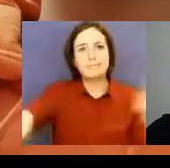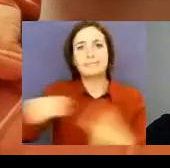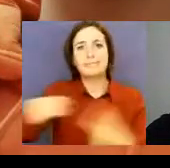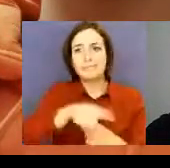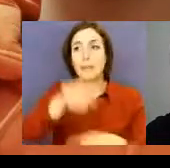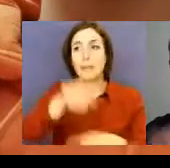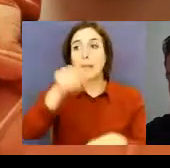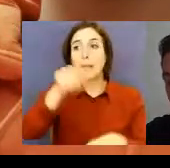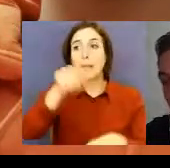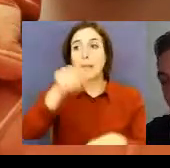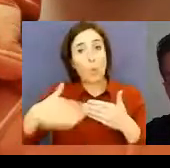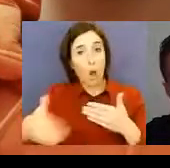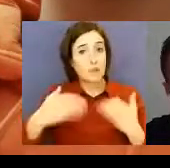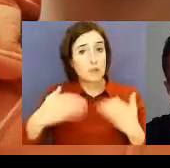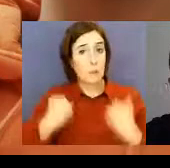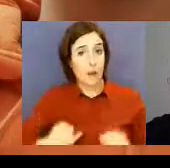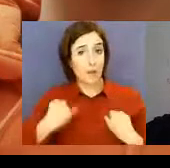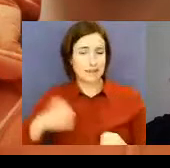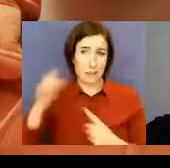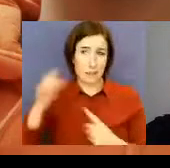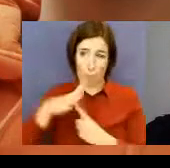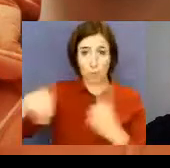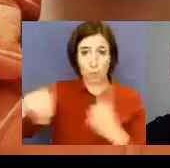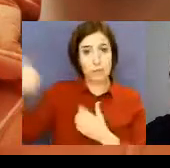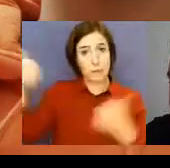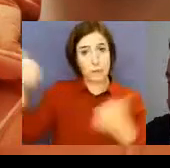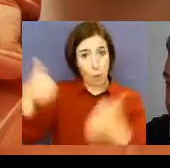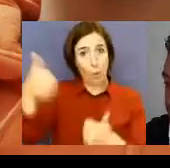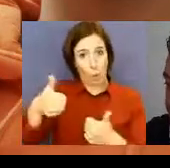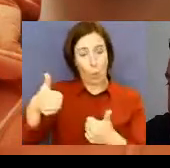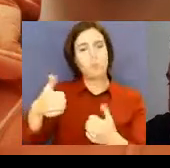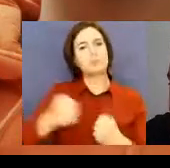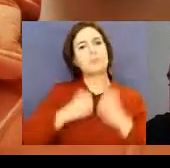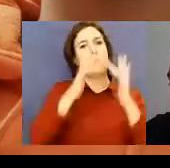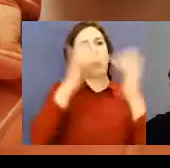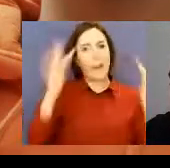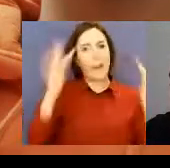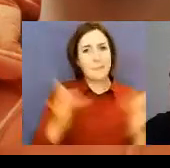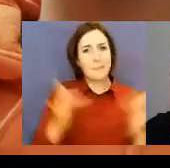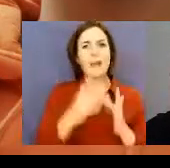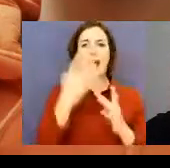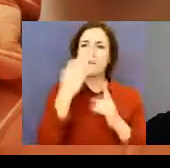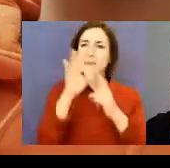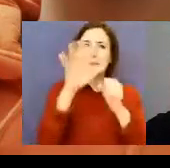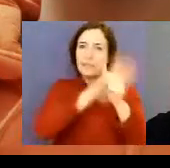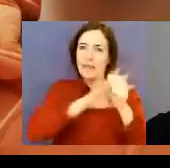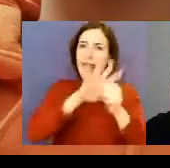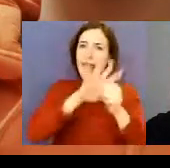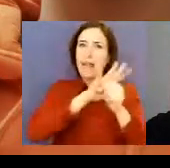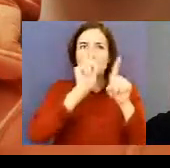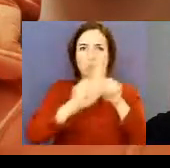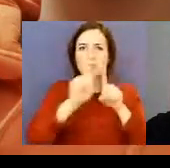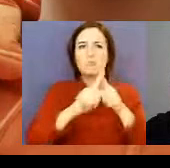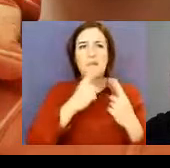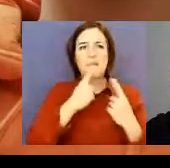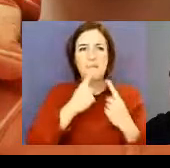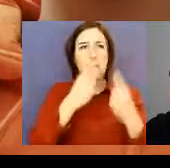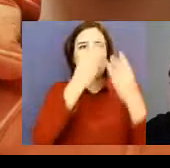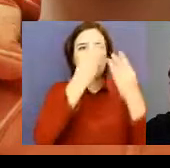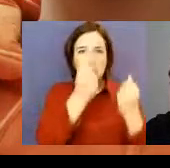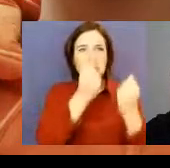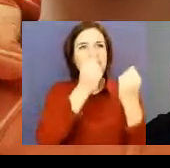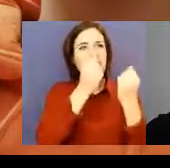for the campaign. And we have a dedicated area of the website that has a number of resources that can help you, such as these listed